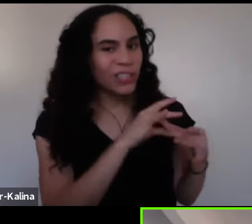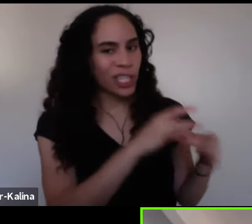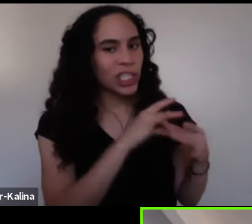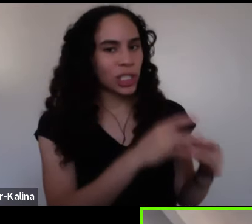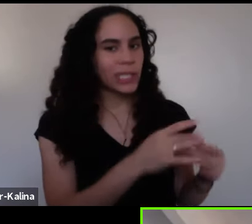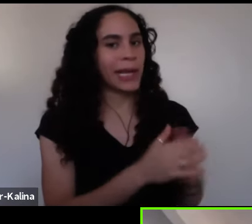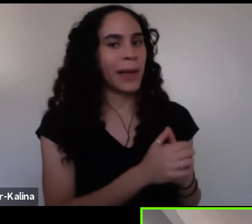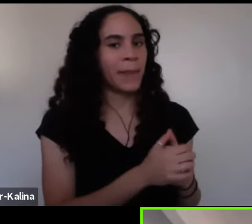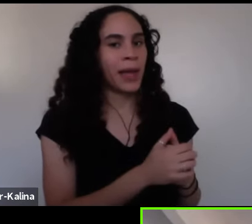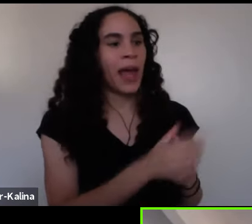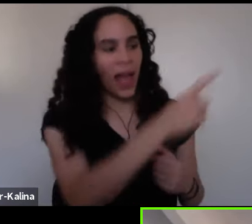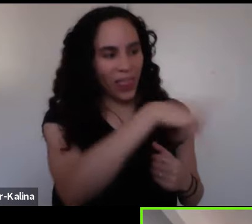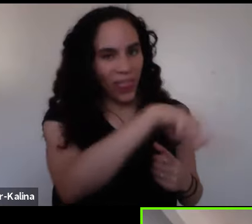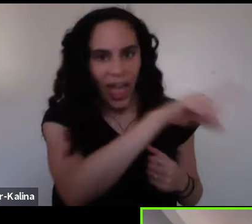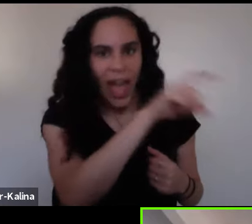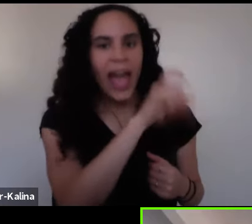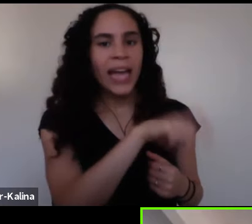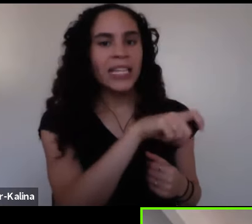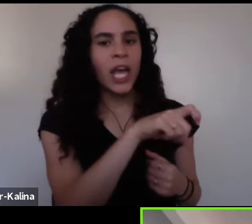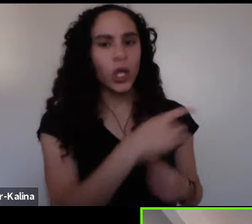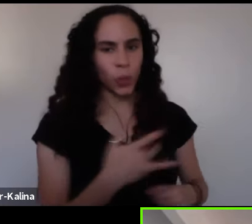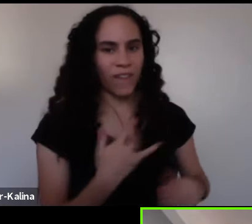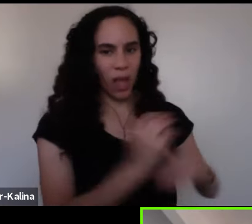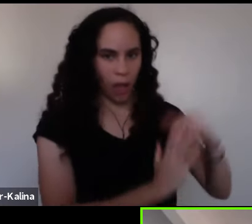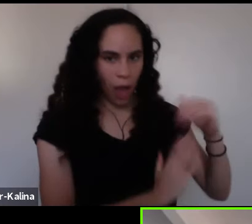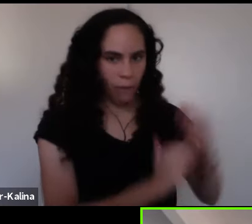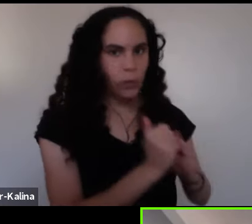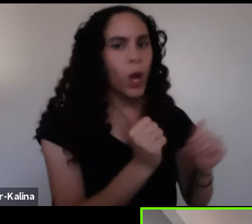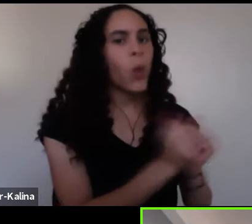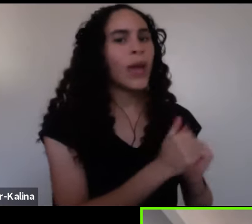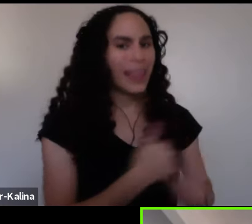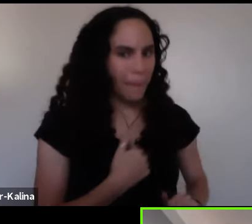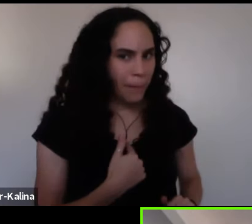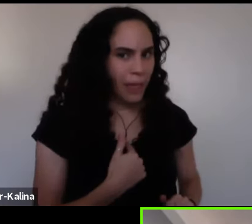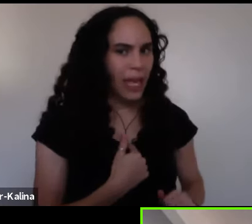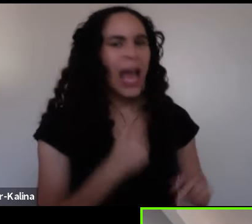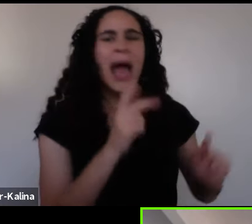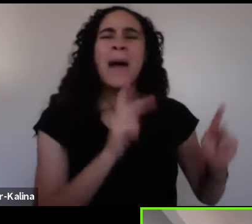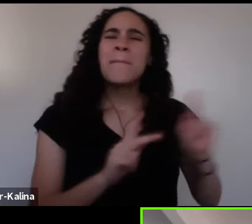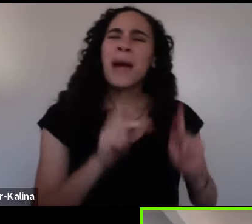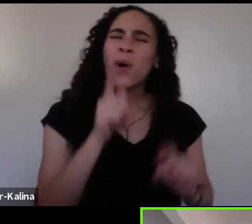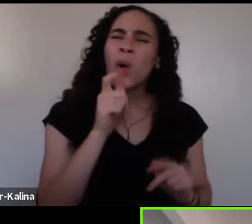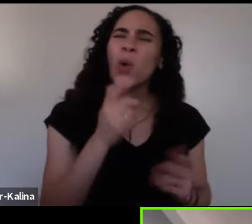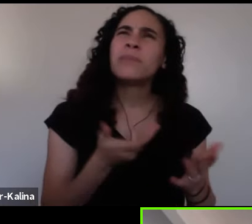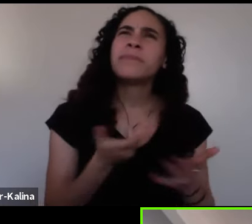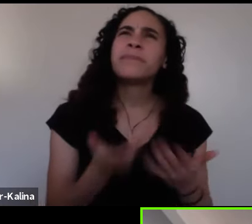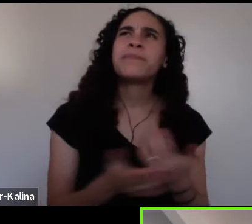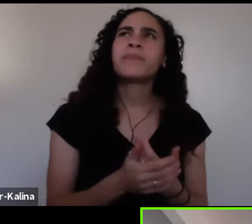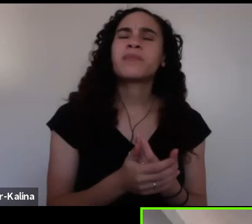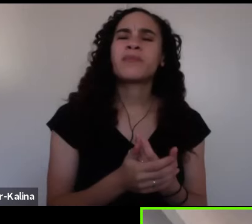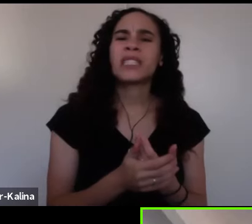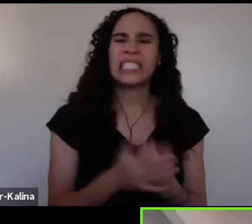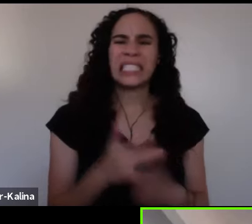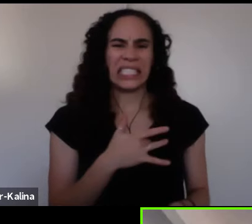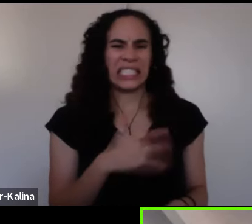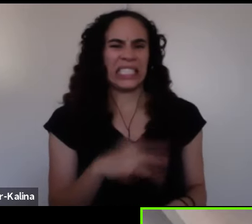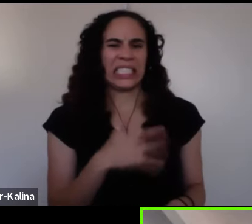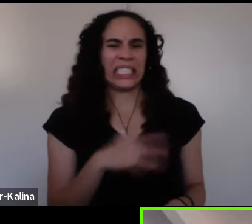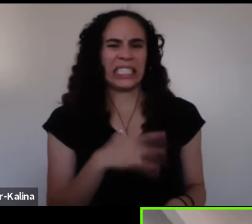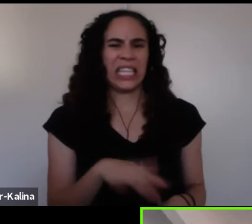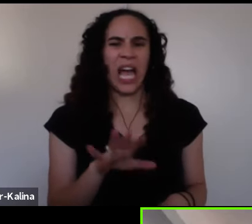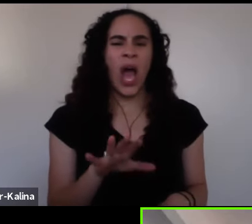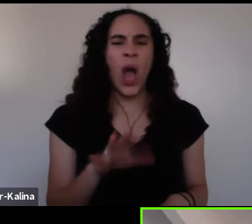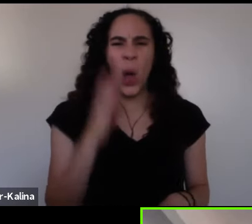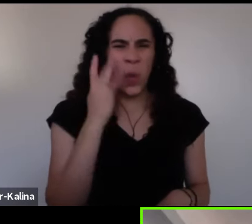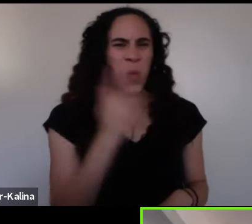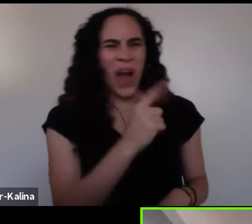They need to feel comfortable with me. And people that get kind of touchy and sensitive about why they're so uncomfortable,